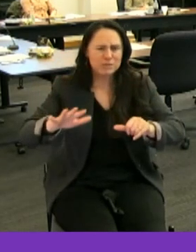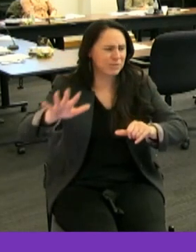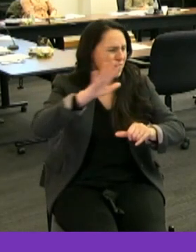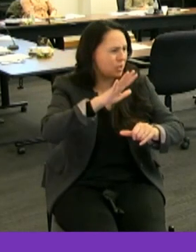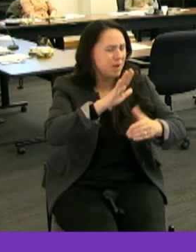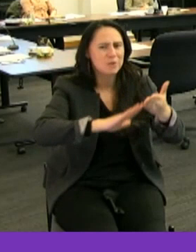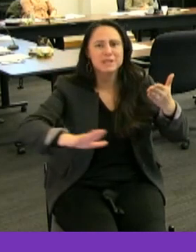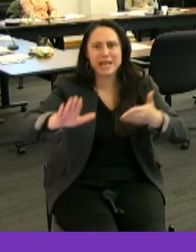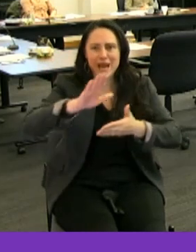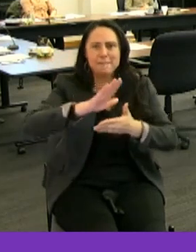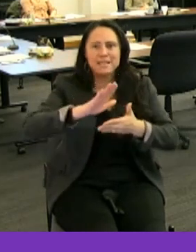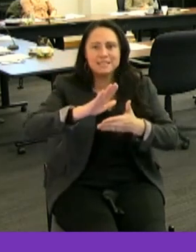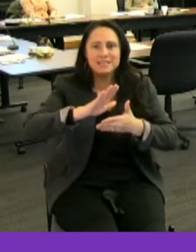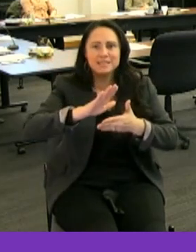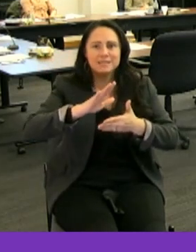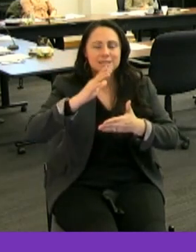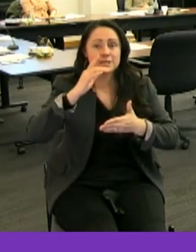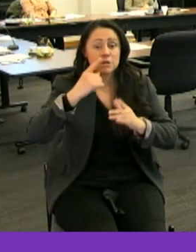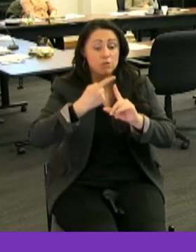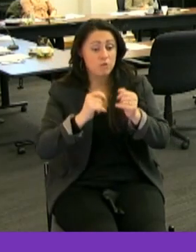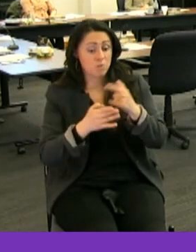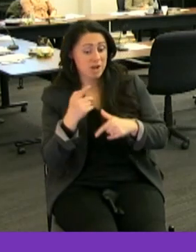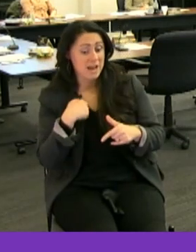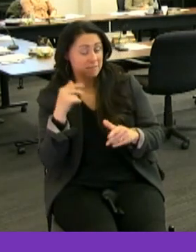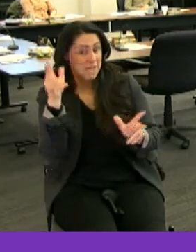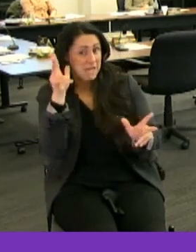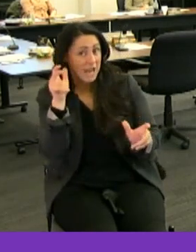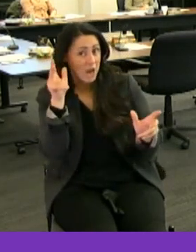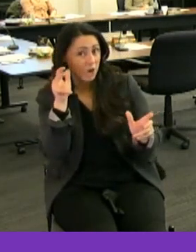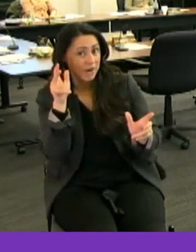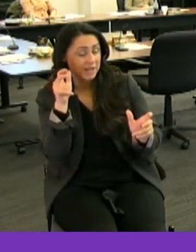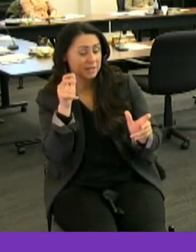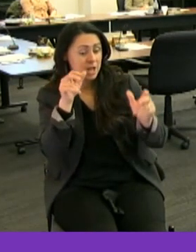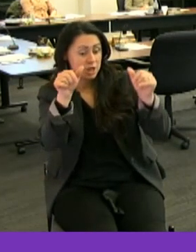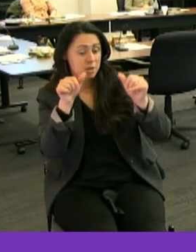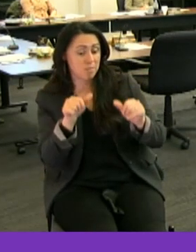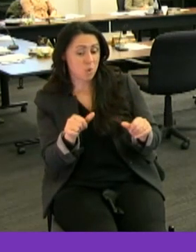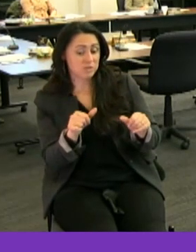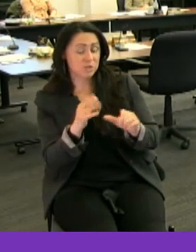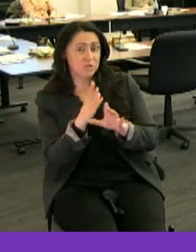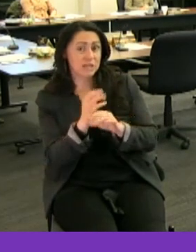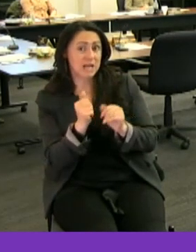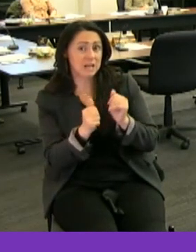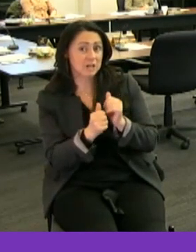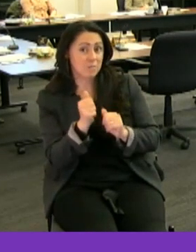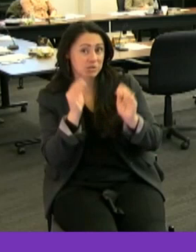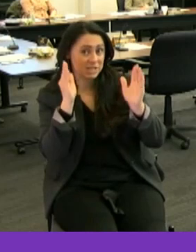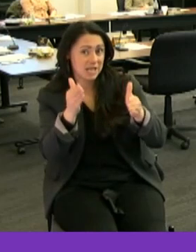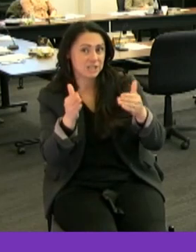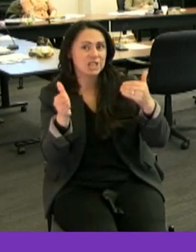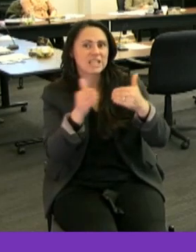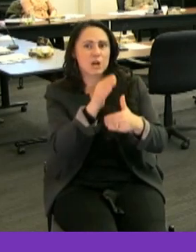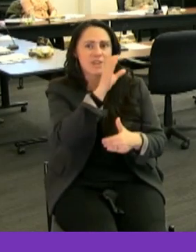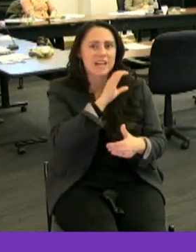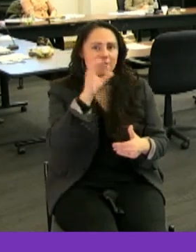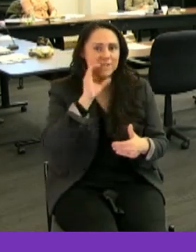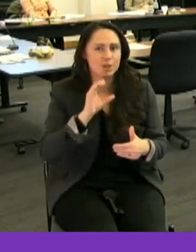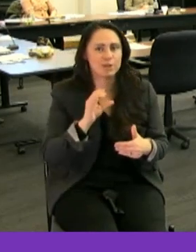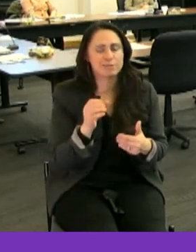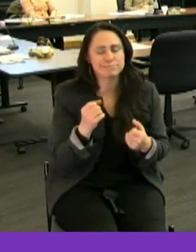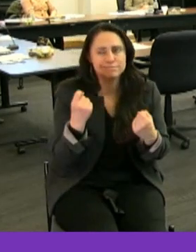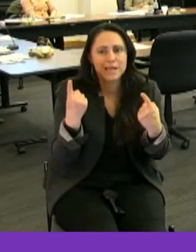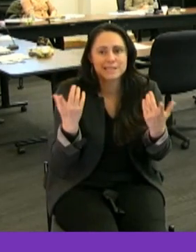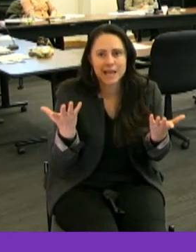campus. From what I've been hearing, the posters that have been getting the most attention are the ones by the cafeteria, which makes